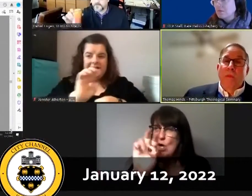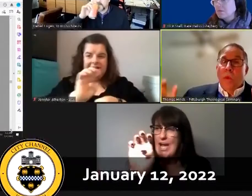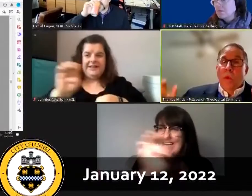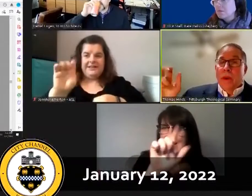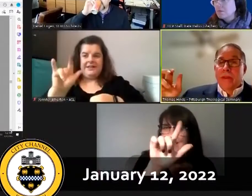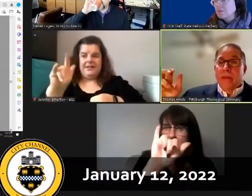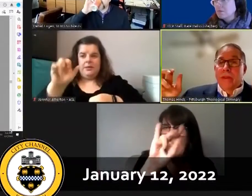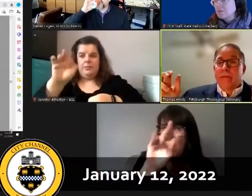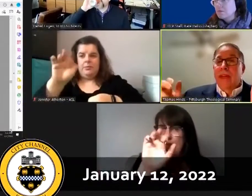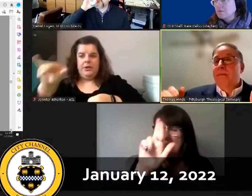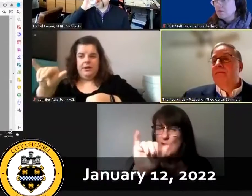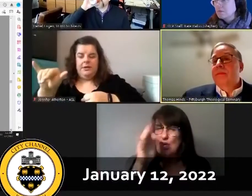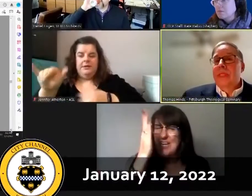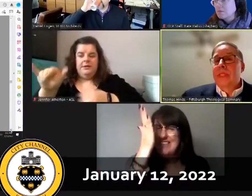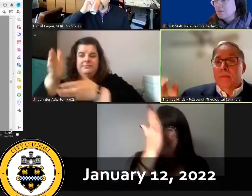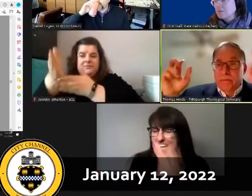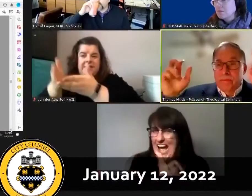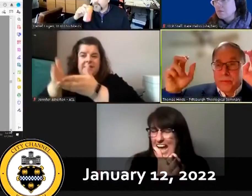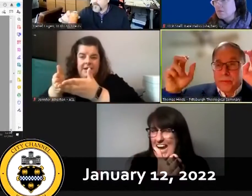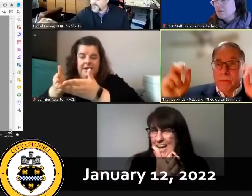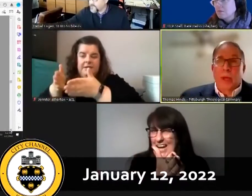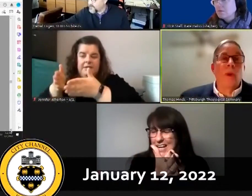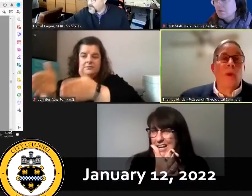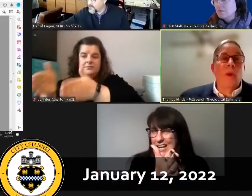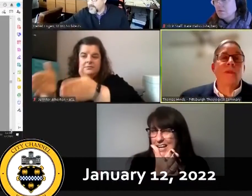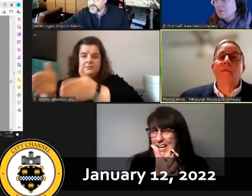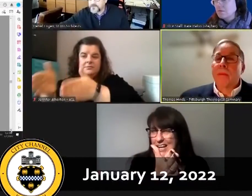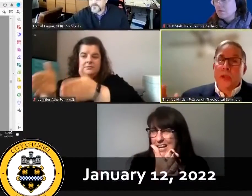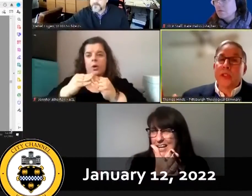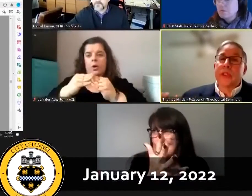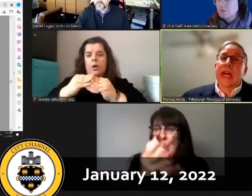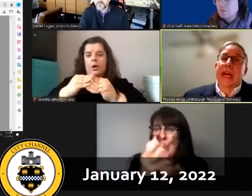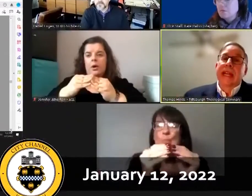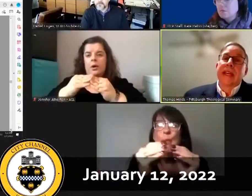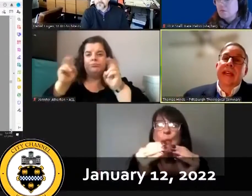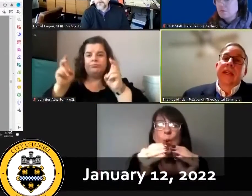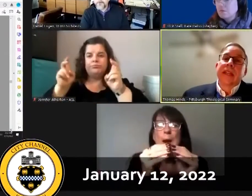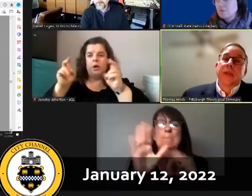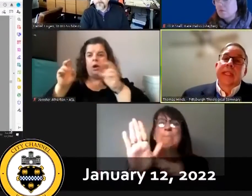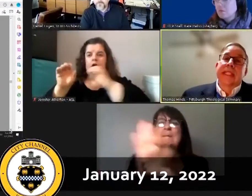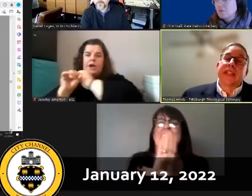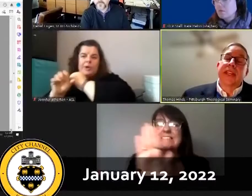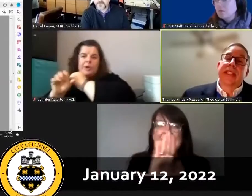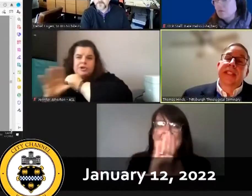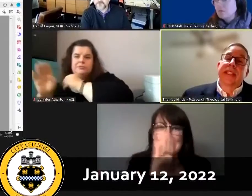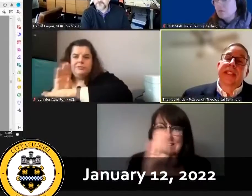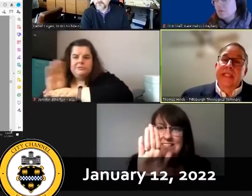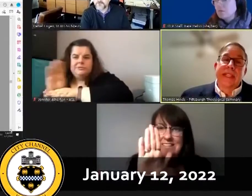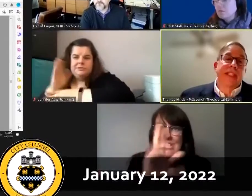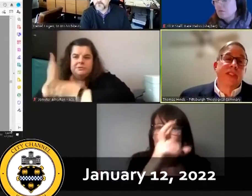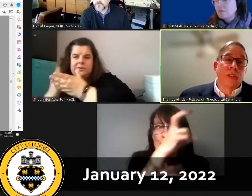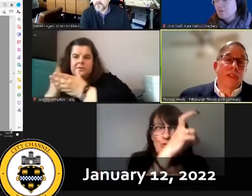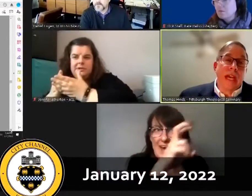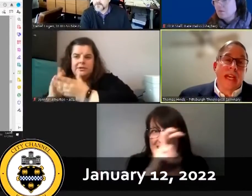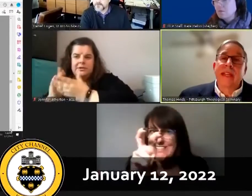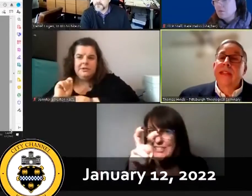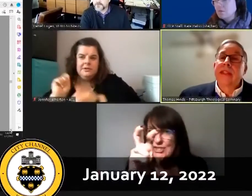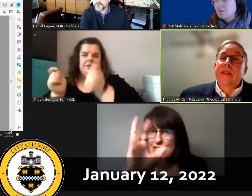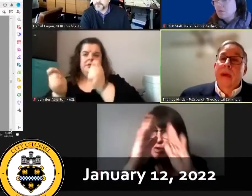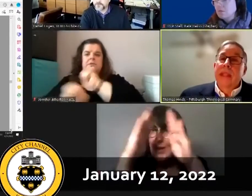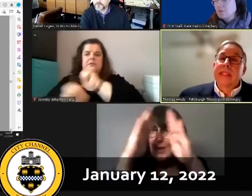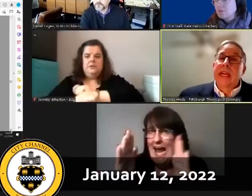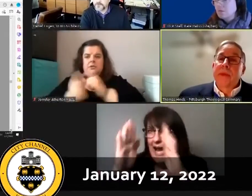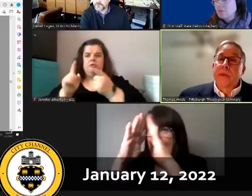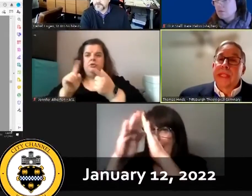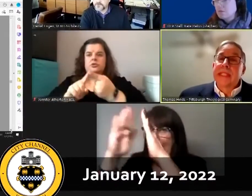more, I'm going to try to put quotes up, commercial side, transitioning to a residential side by the